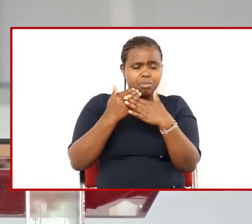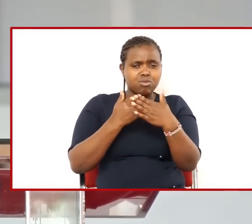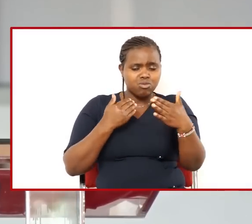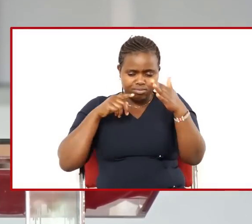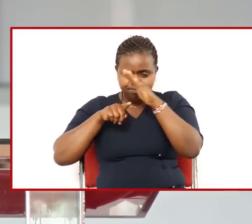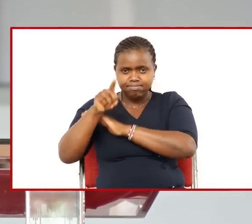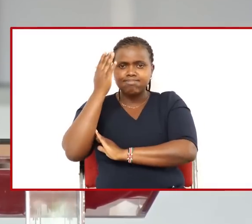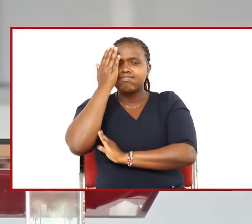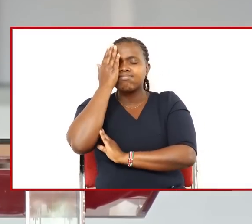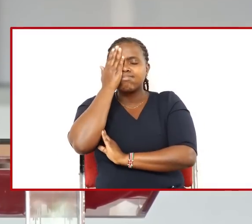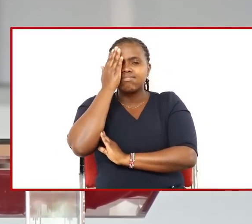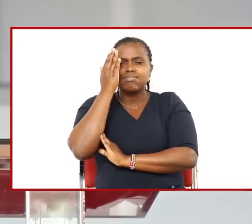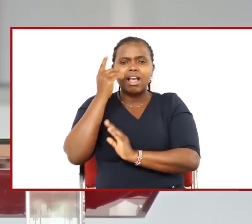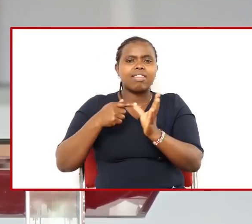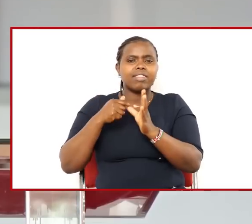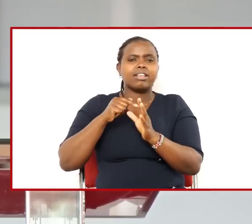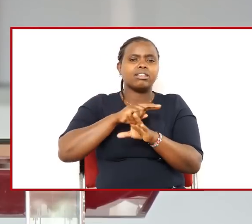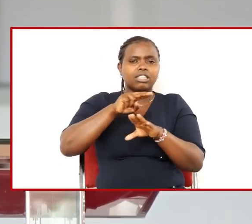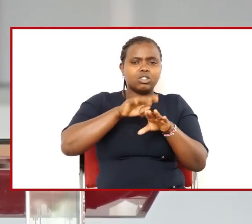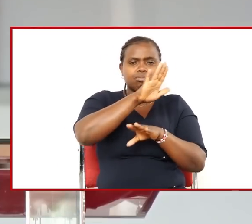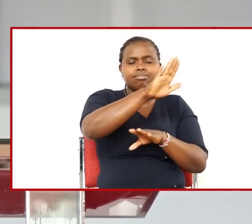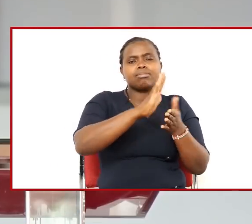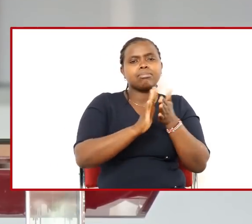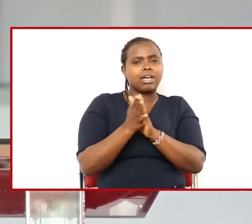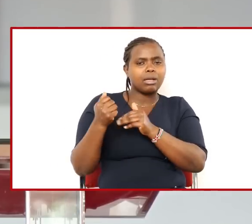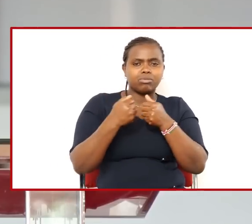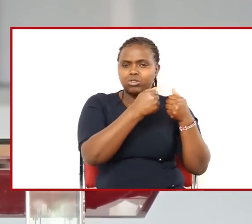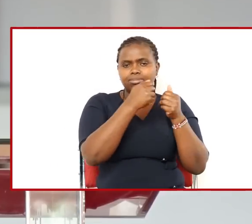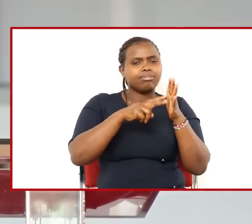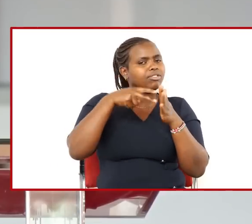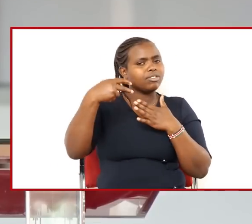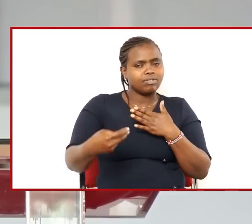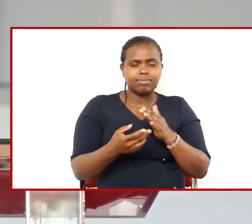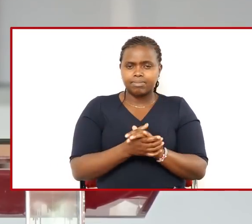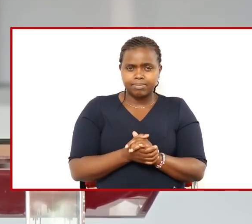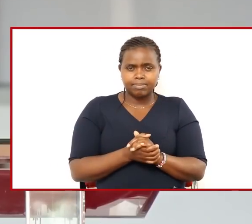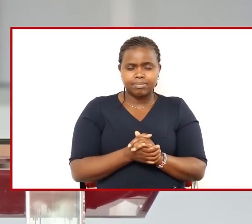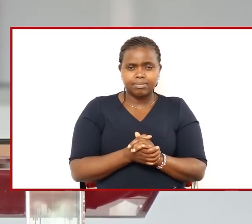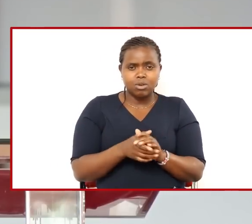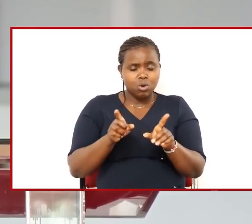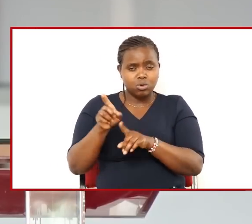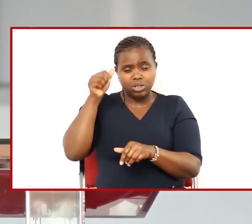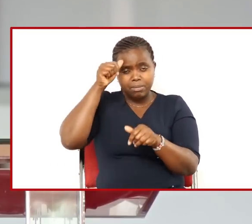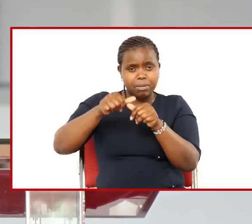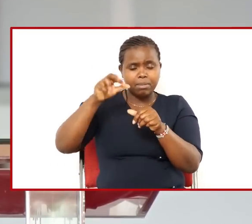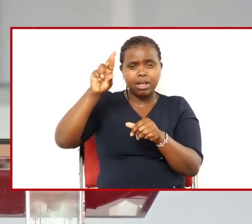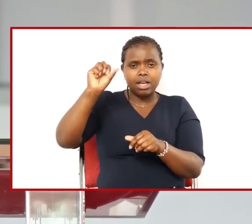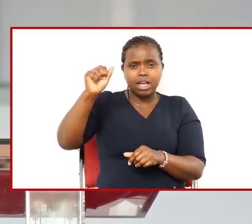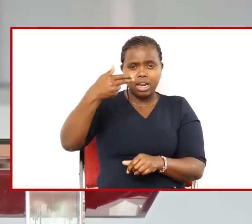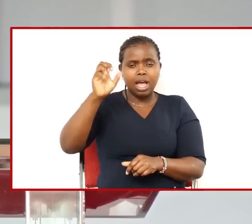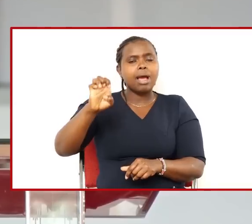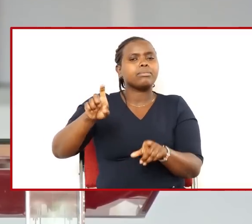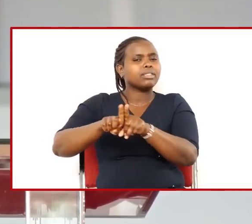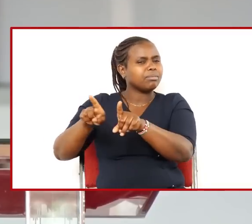to the Israelites' nation being defeated. He failed. Not forgetting Rahab was